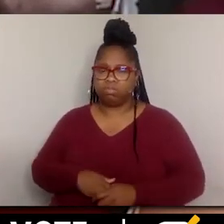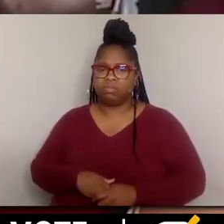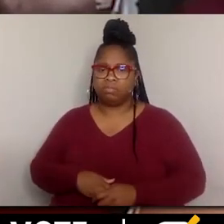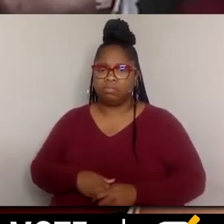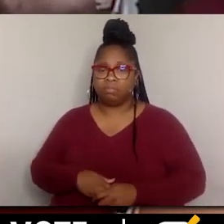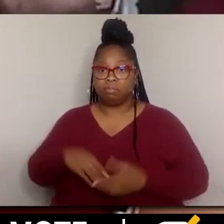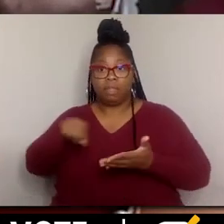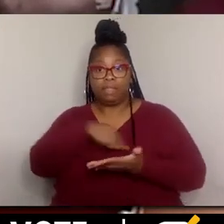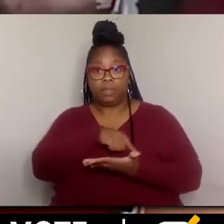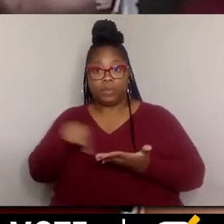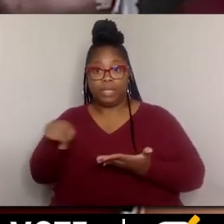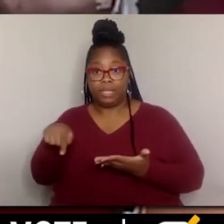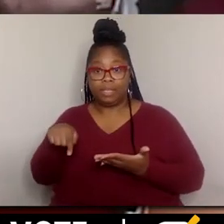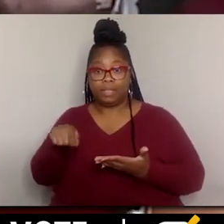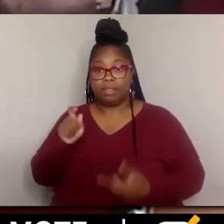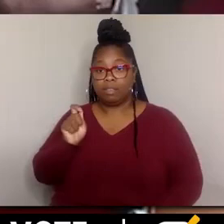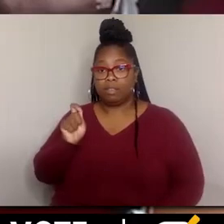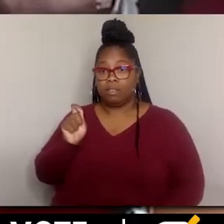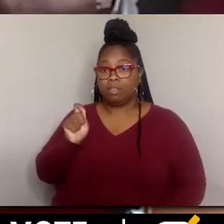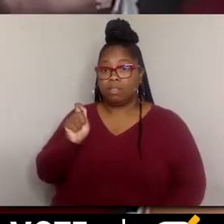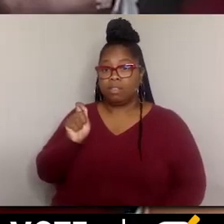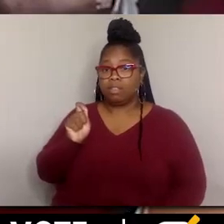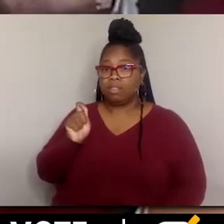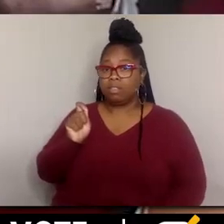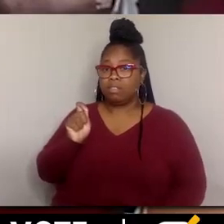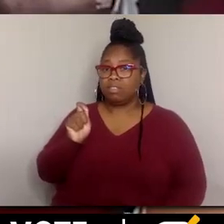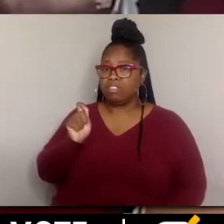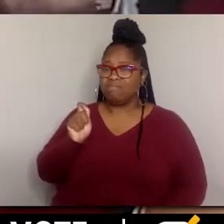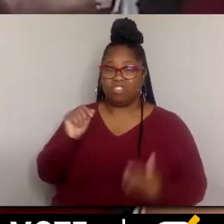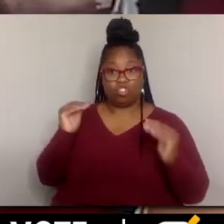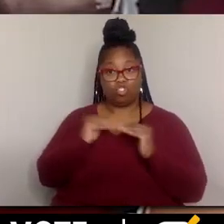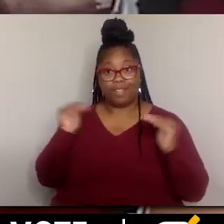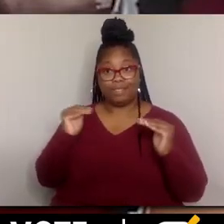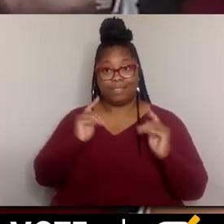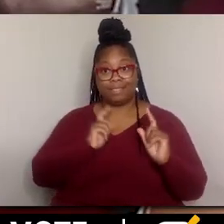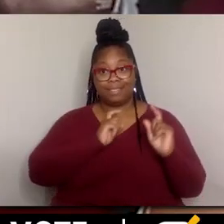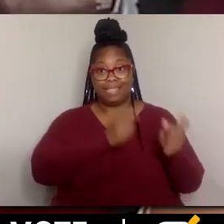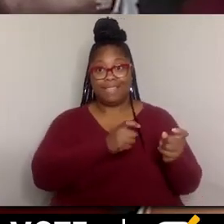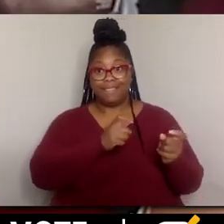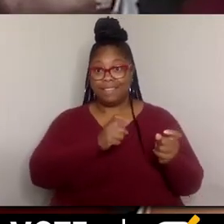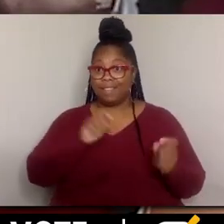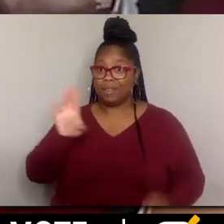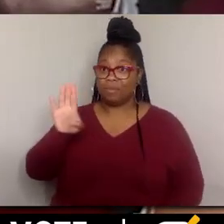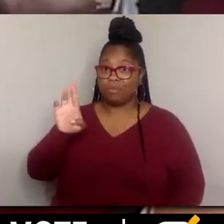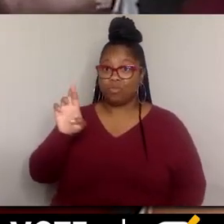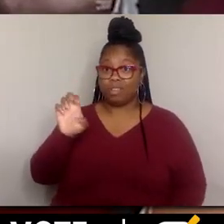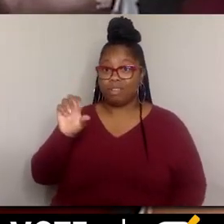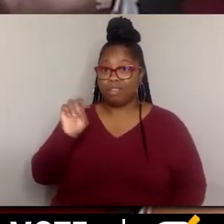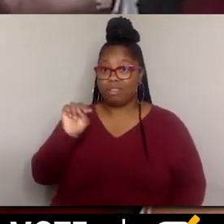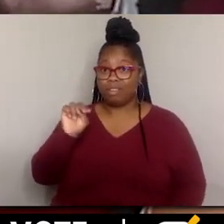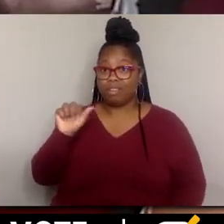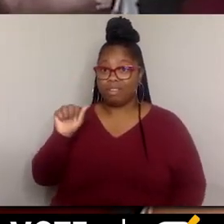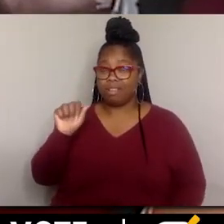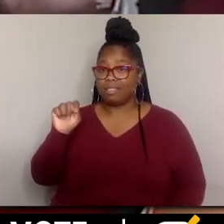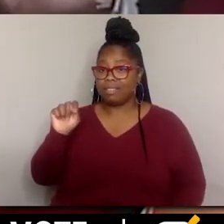week, justice was brutally denied for Breonna Taylor and her